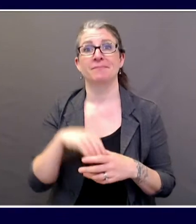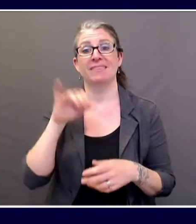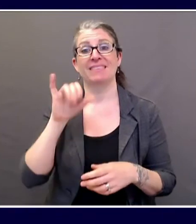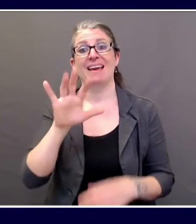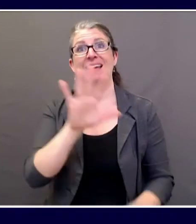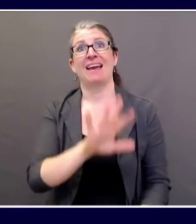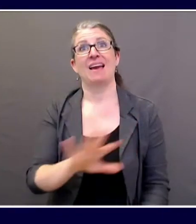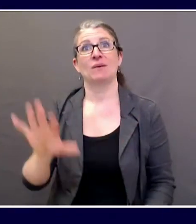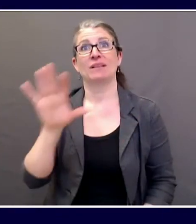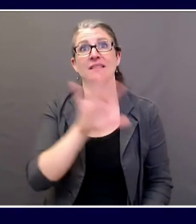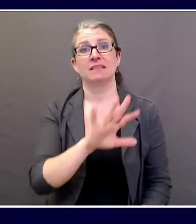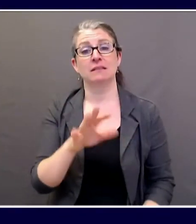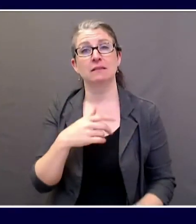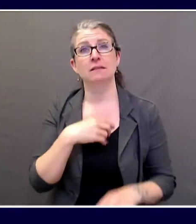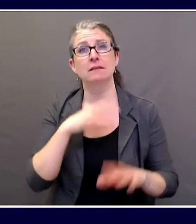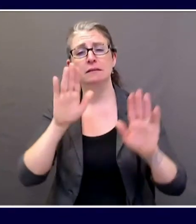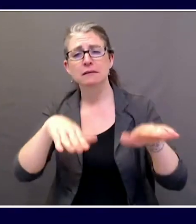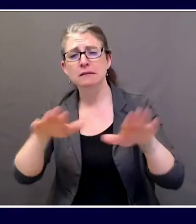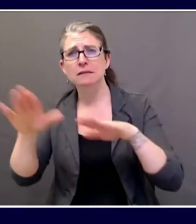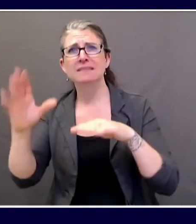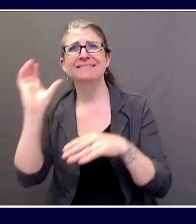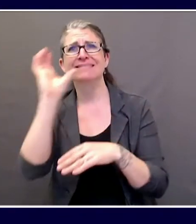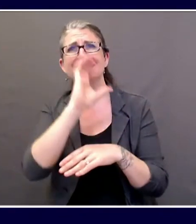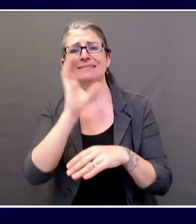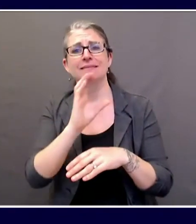and place the van there, the unit there.